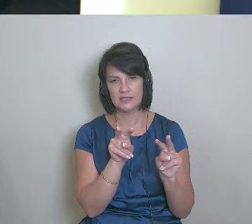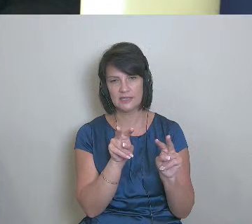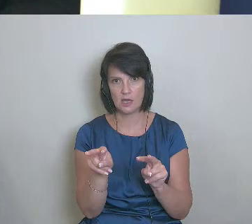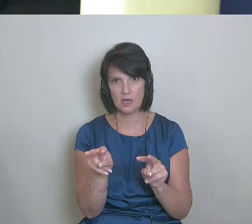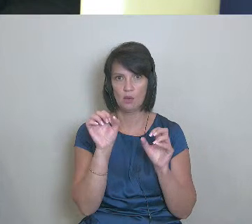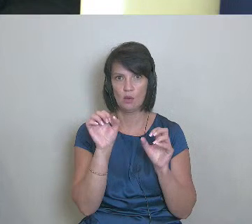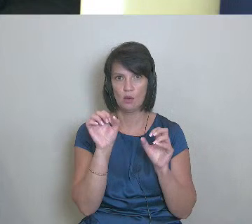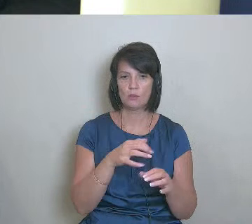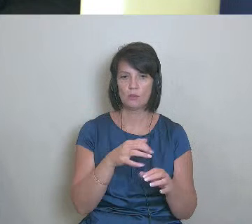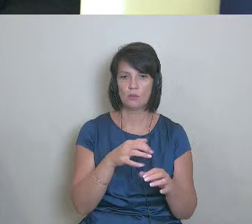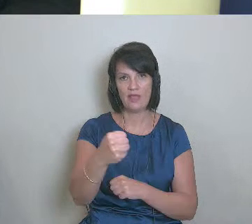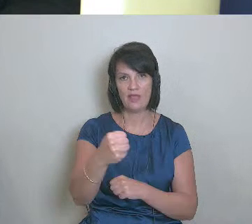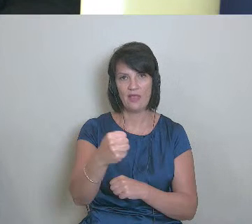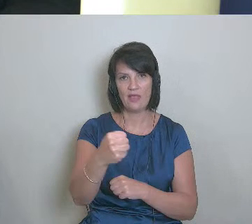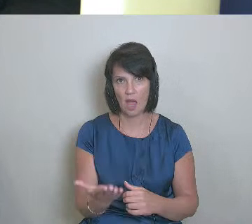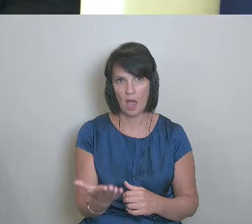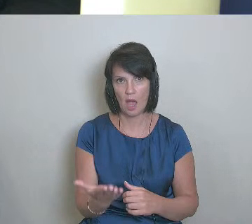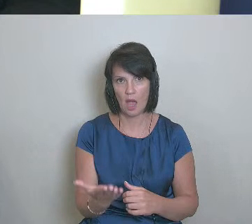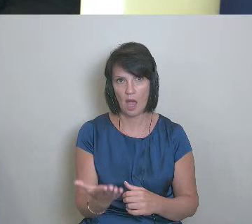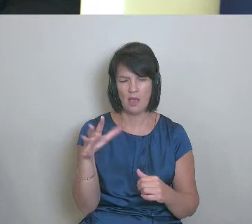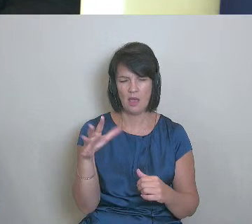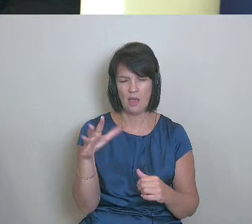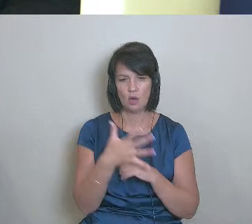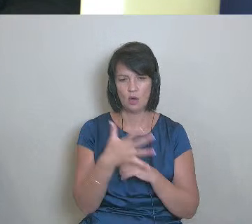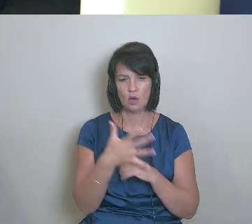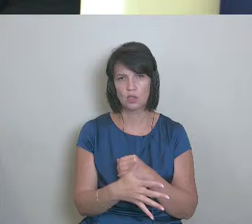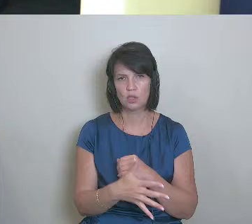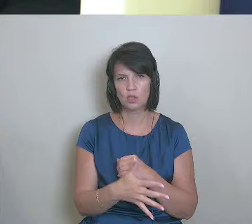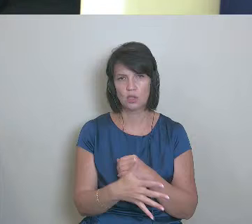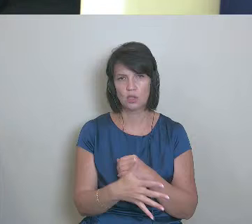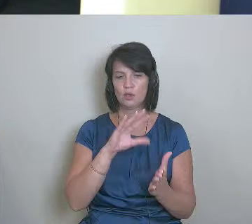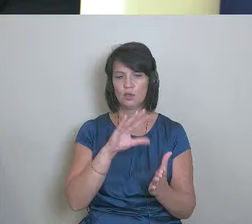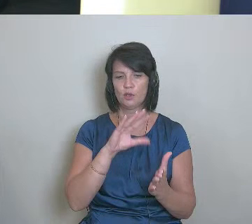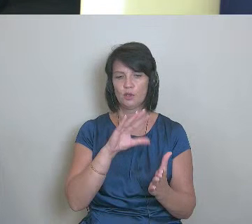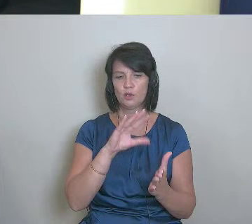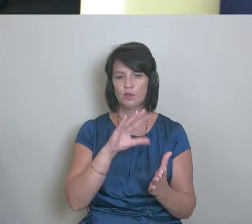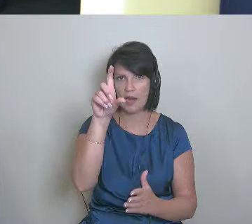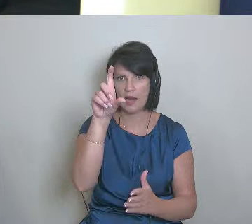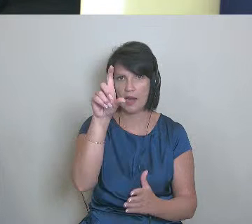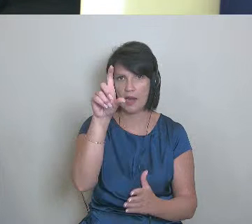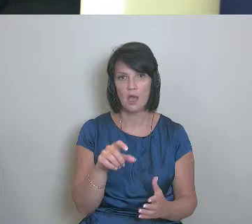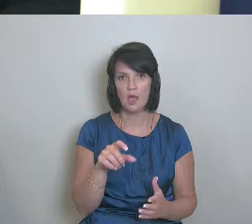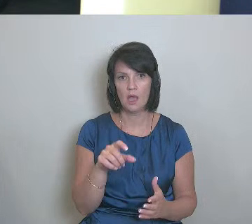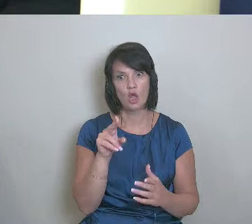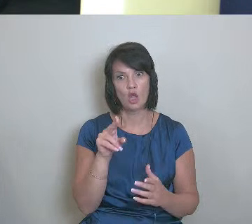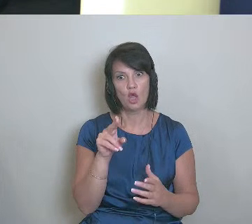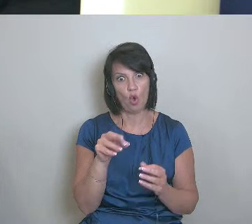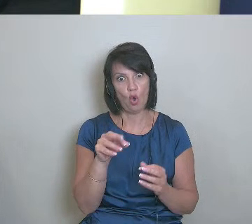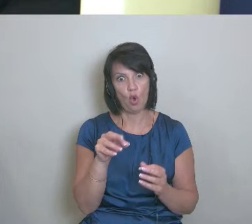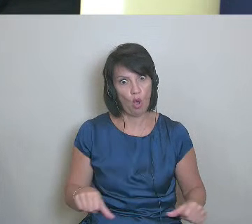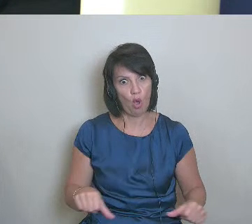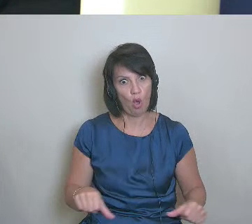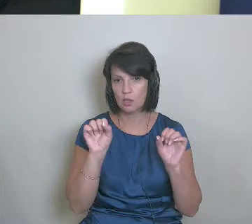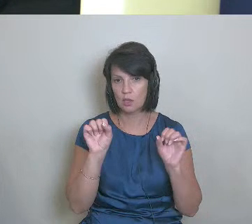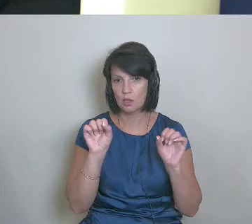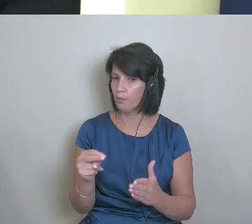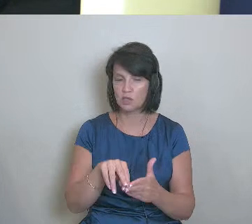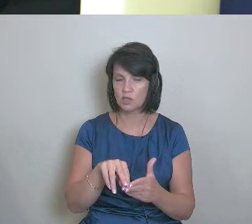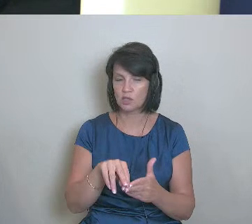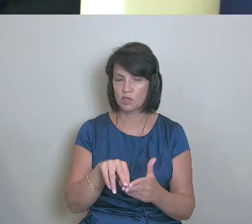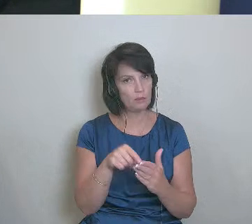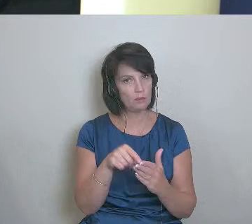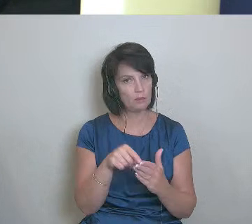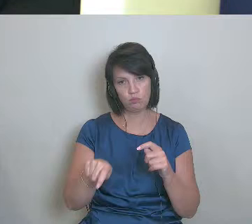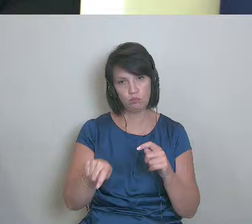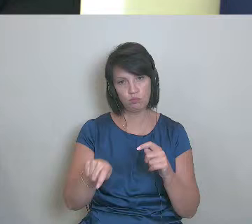like observer, for example, or a candidate, a nominee, or it could be a journalist, and the local commission